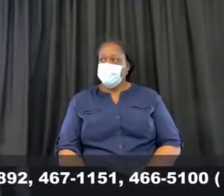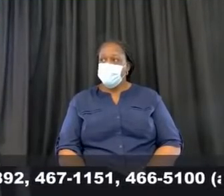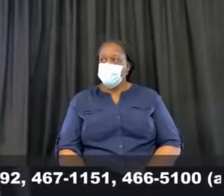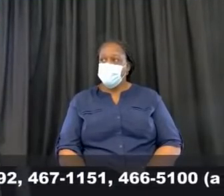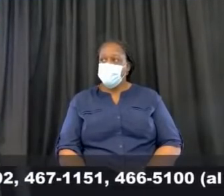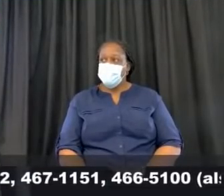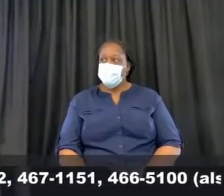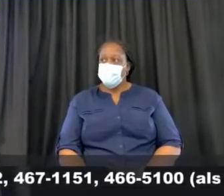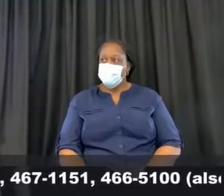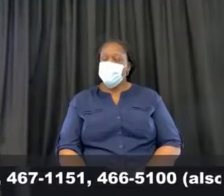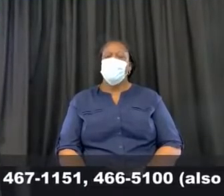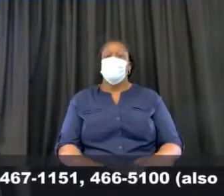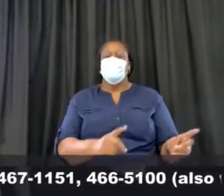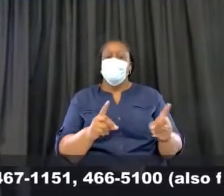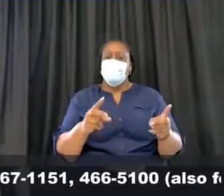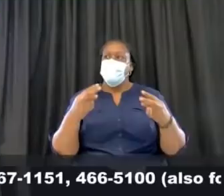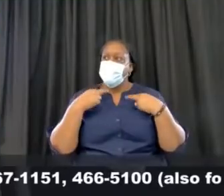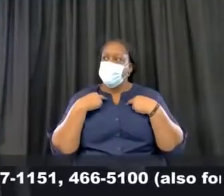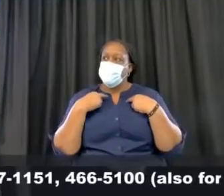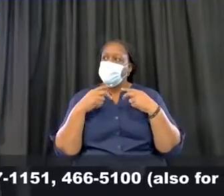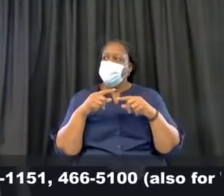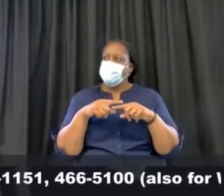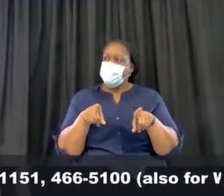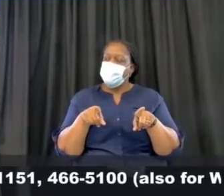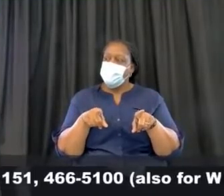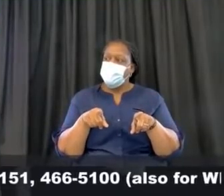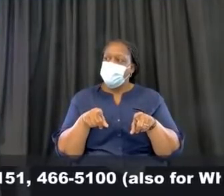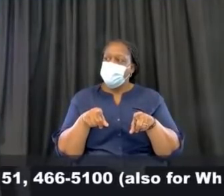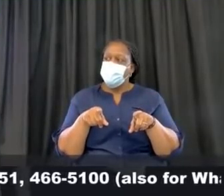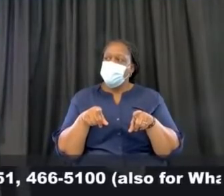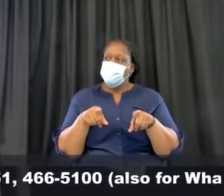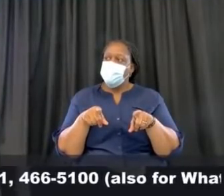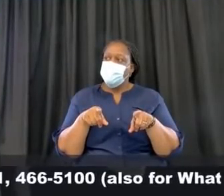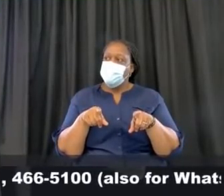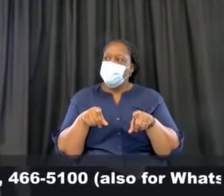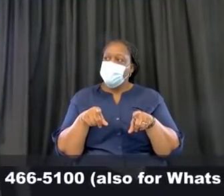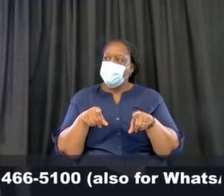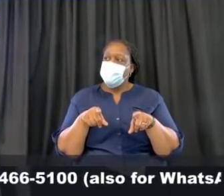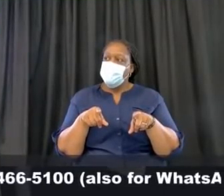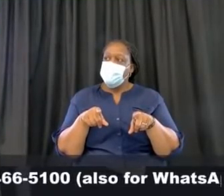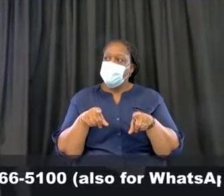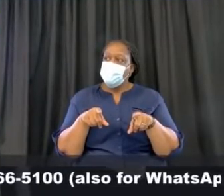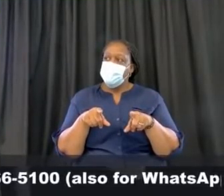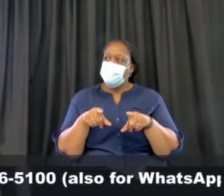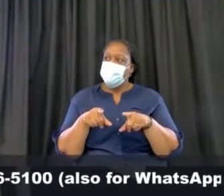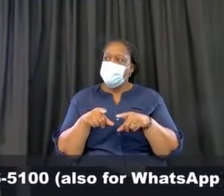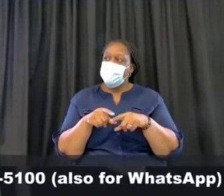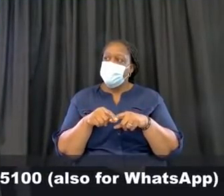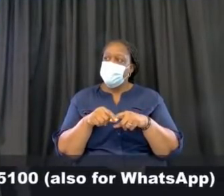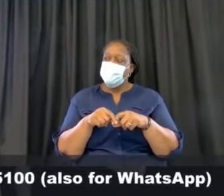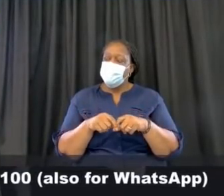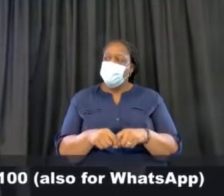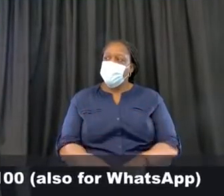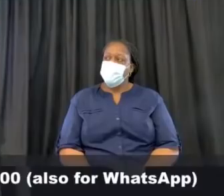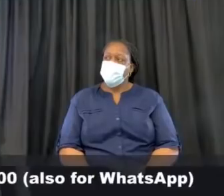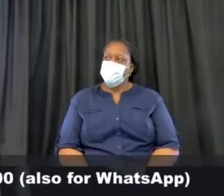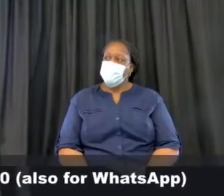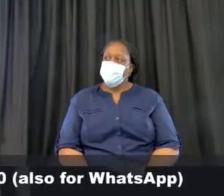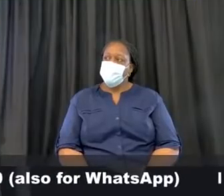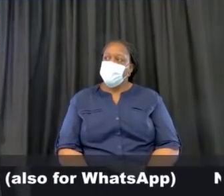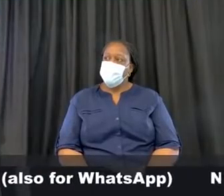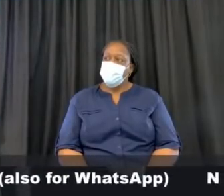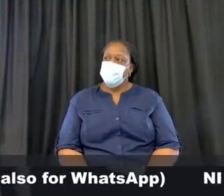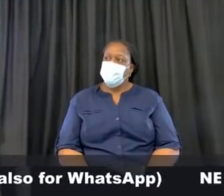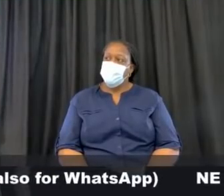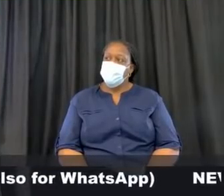Have there been any reports of adverse reactions to the COVID-19 vaccine, as